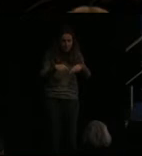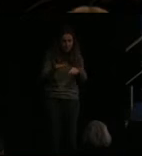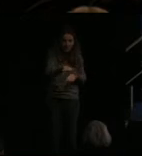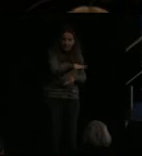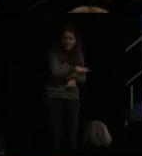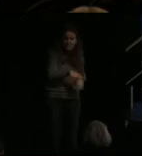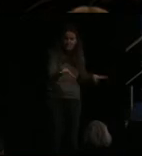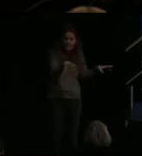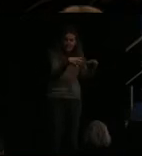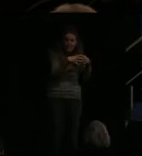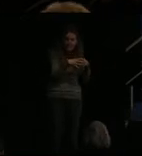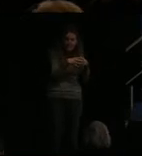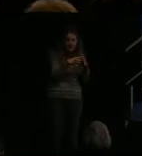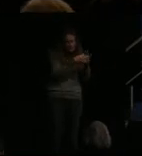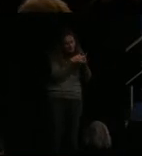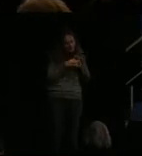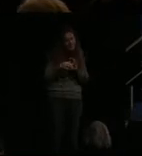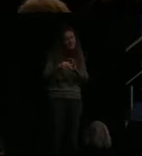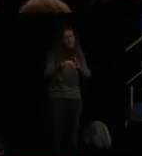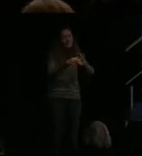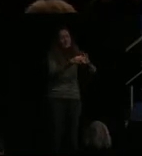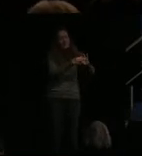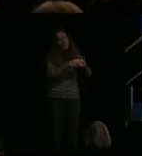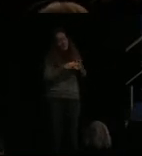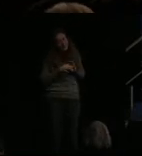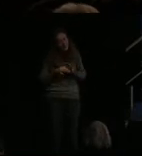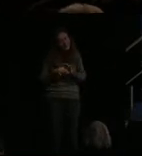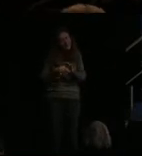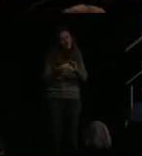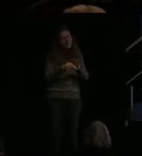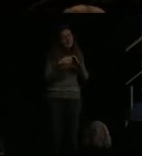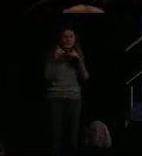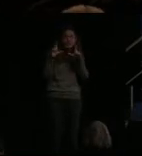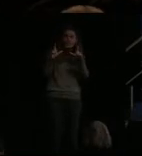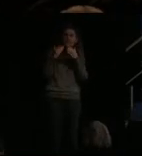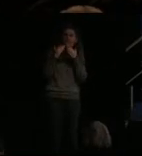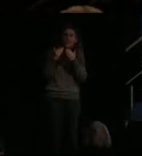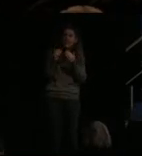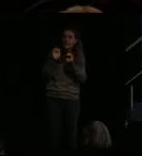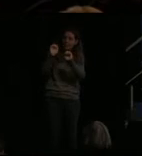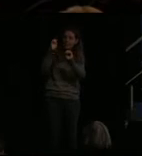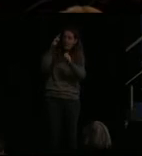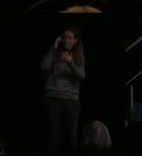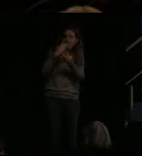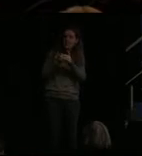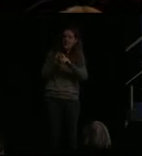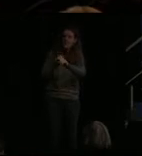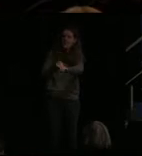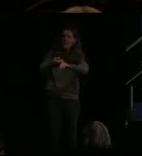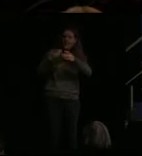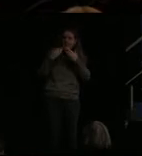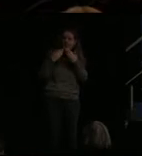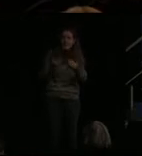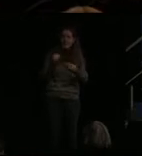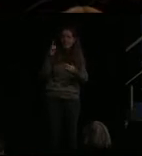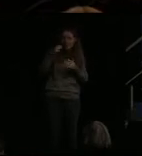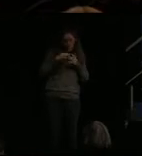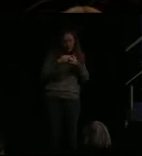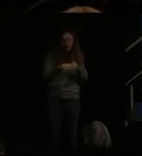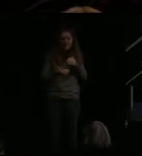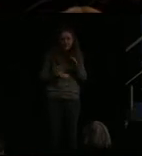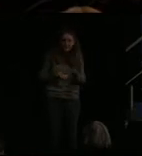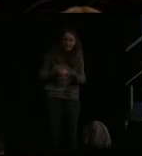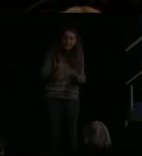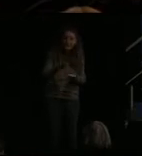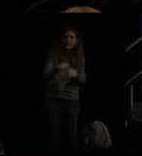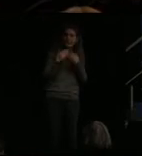family in this together. We're in it together. So, Lord, we thank you for your faithfulness. We thank you that you will lead us step by